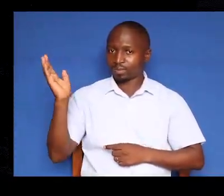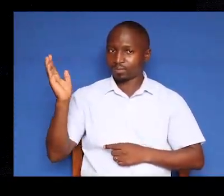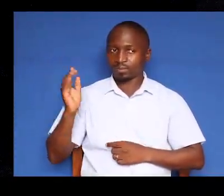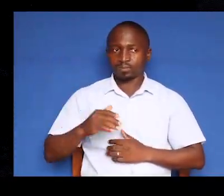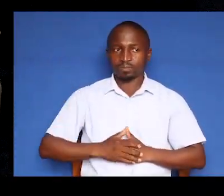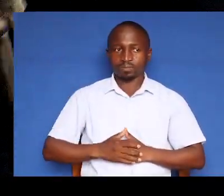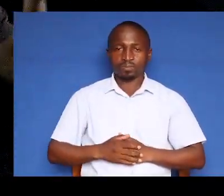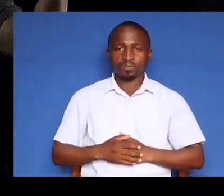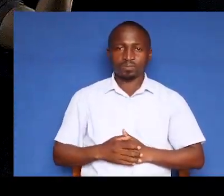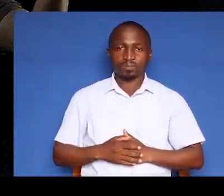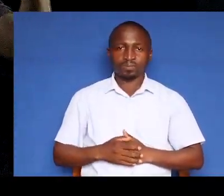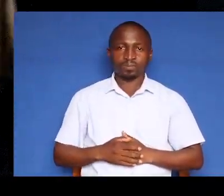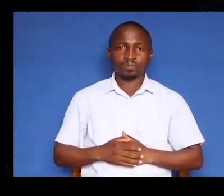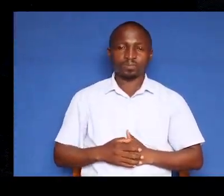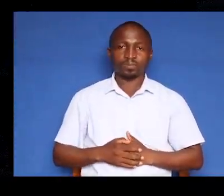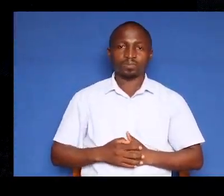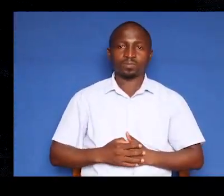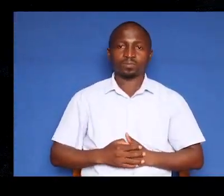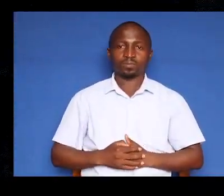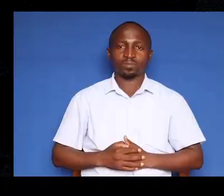We get 20%.